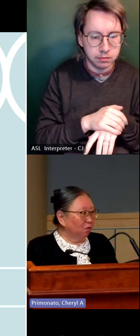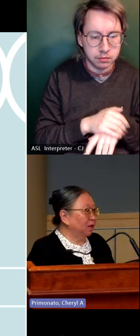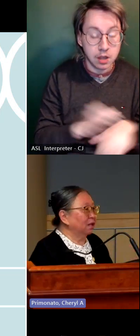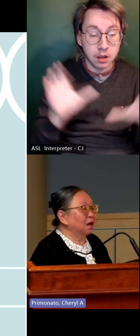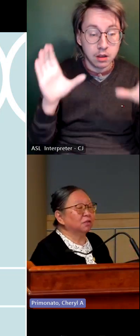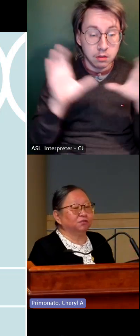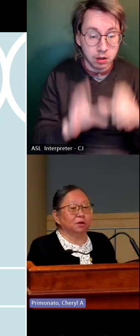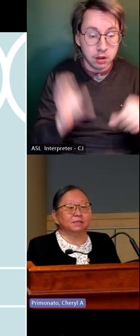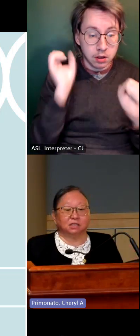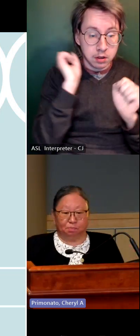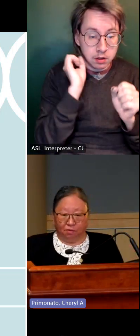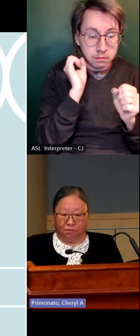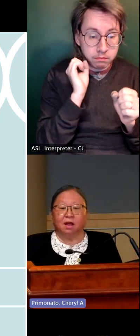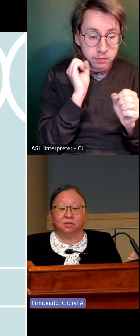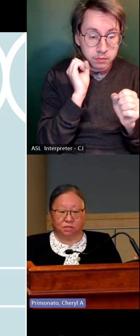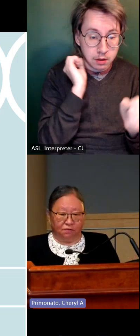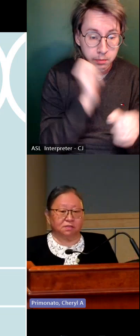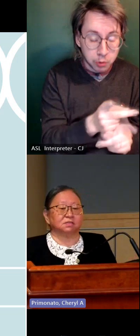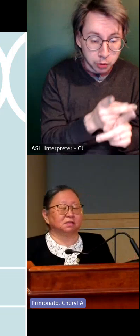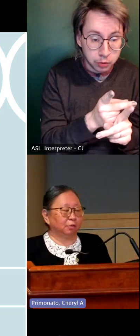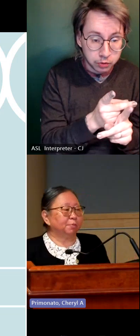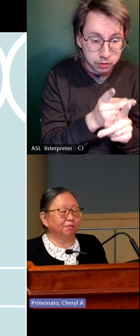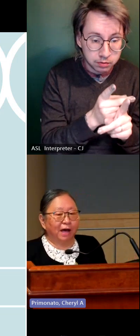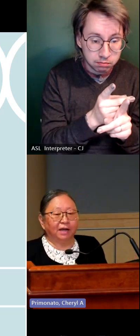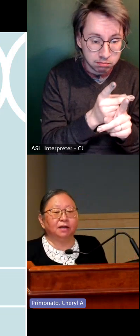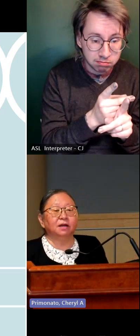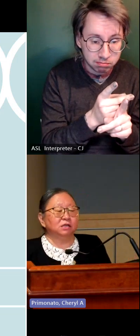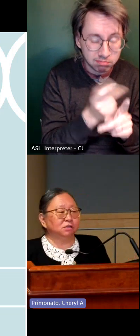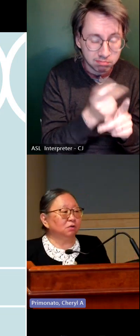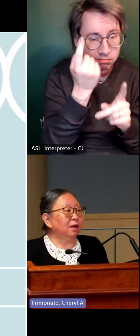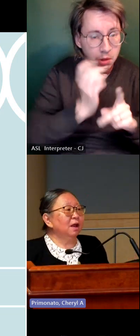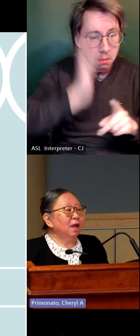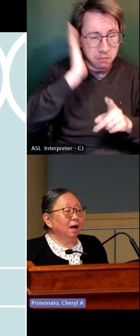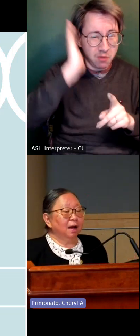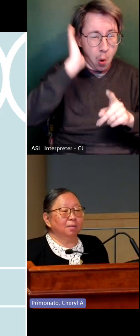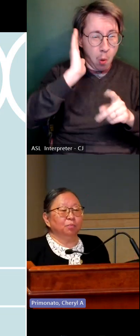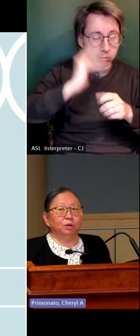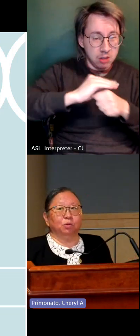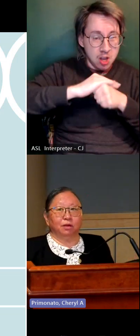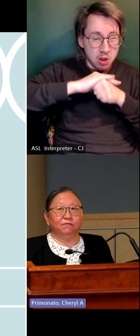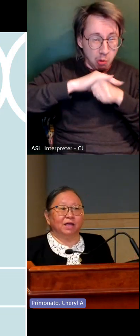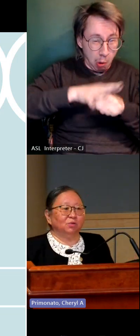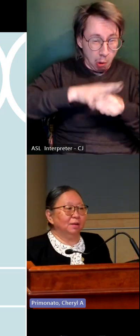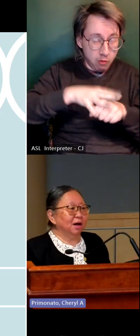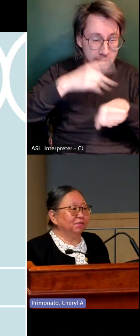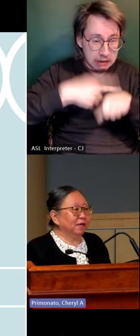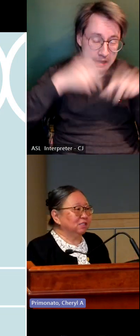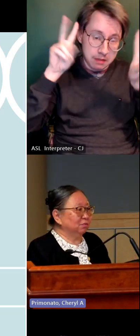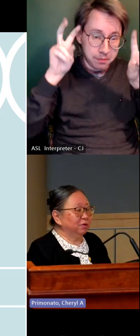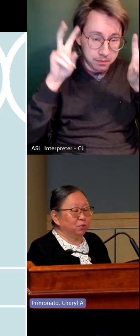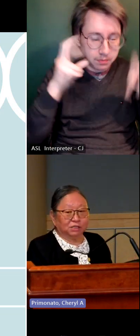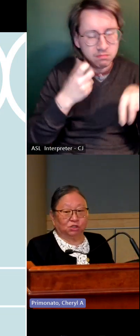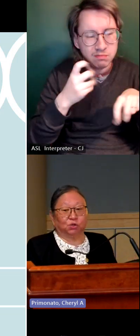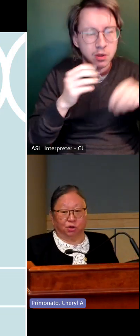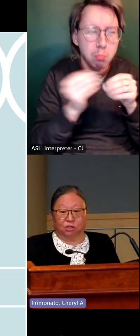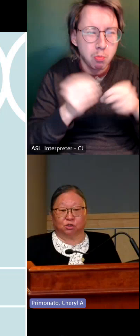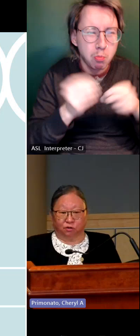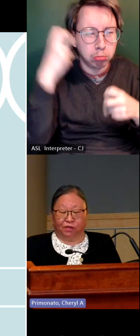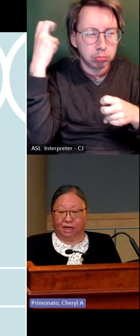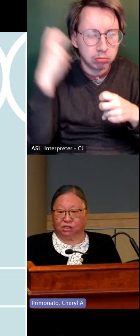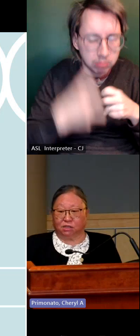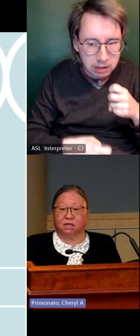time of COVID, a lot of the firms had to pivot the services they were providing. So that we will evaluate modification requests